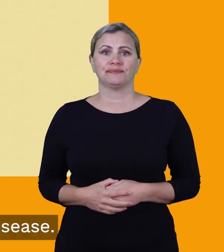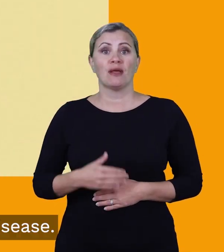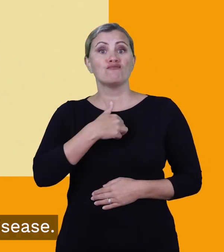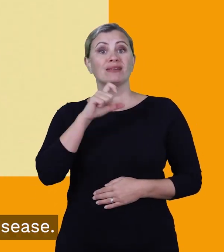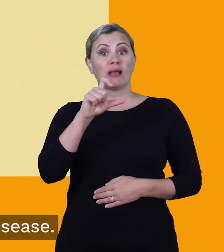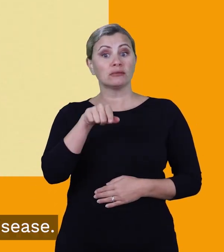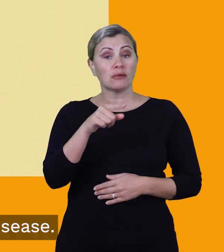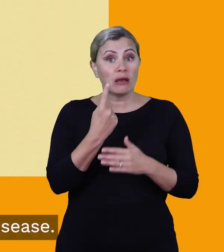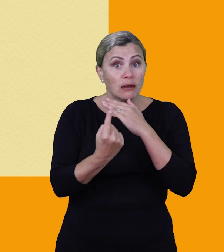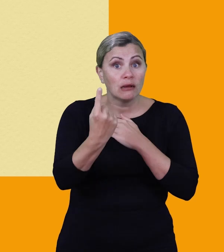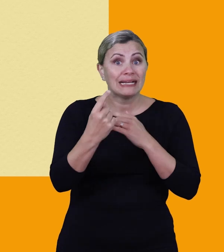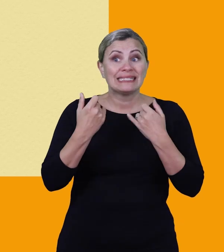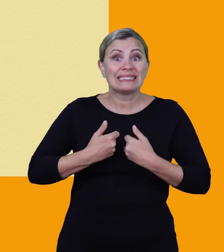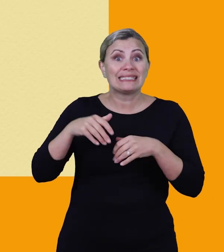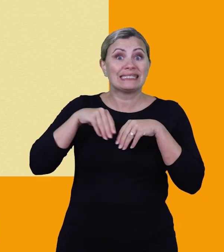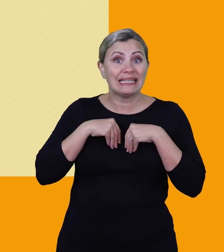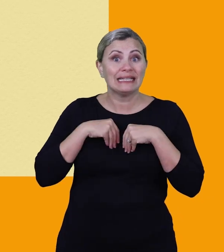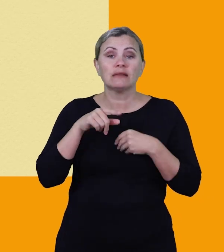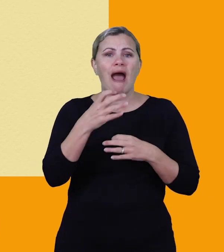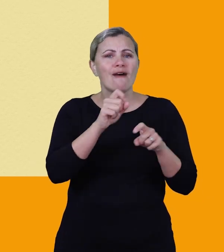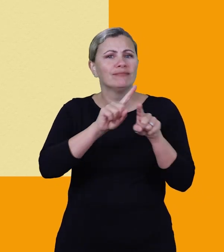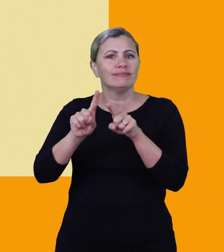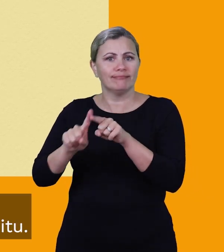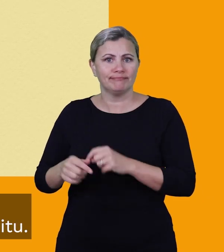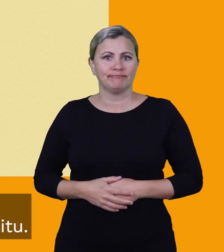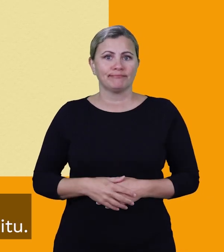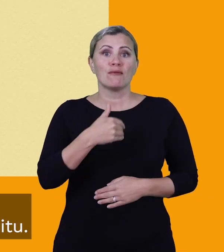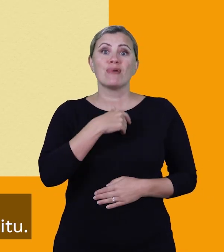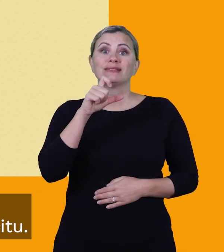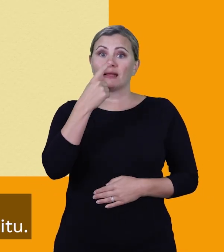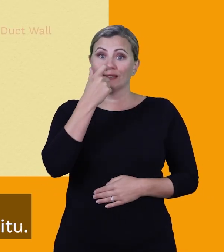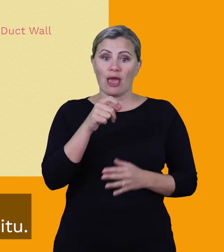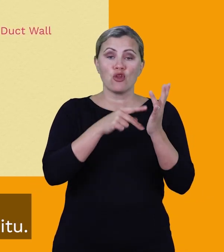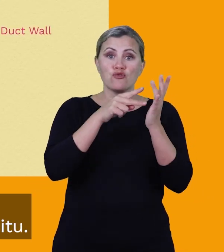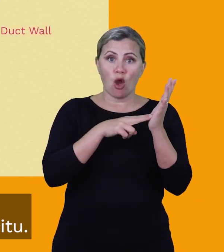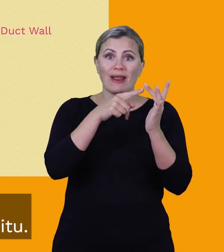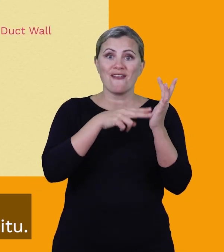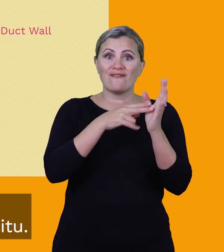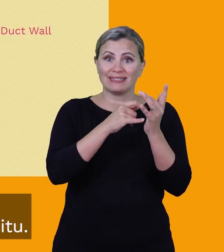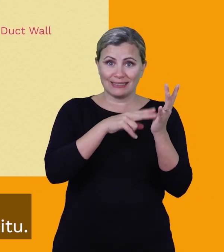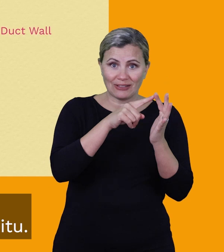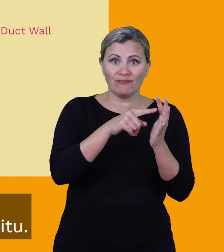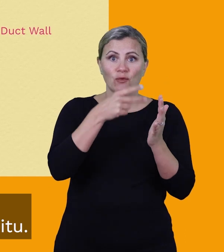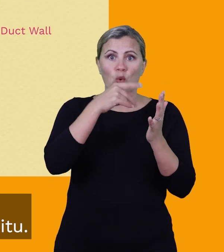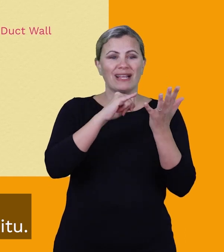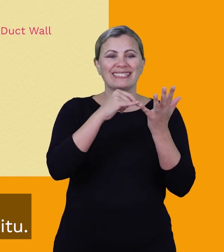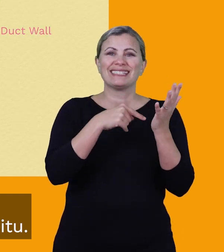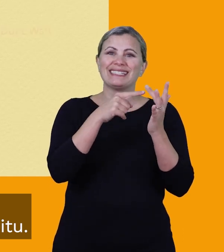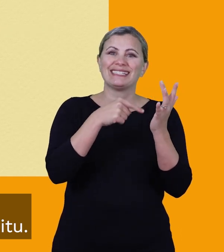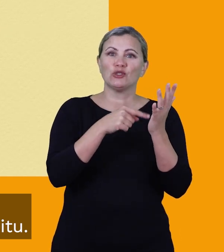cancer isn't one single disease, there are several types. Breast cancer can be non-invasive, also called in